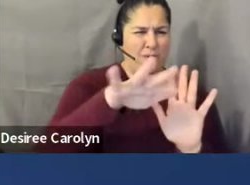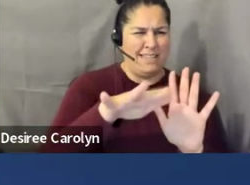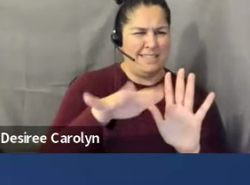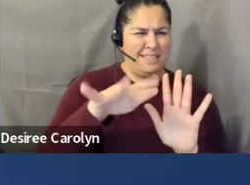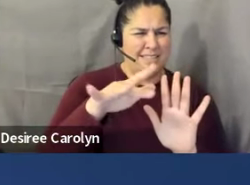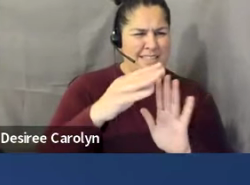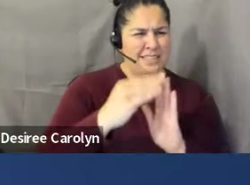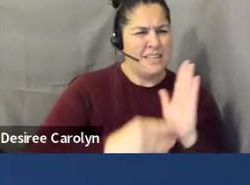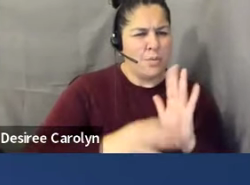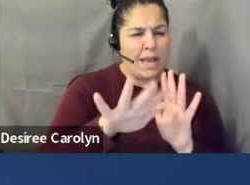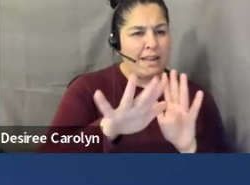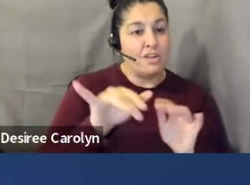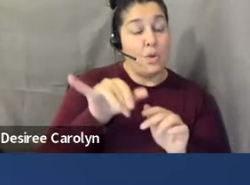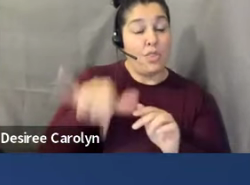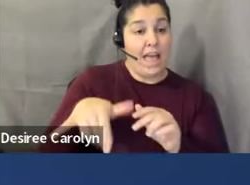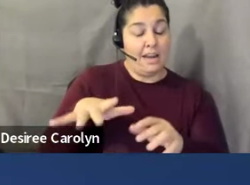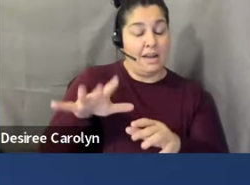that request.